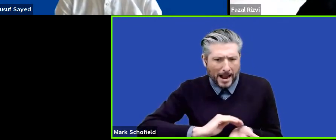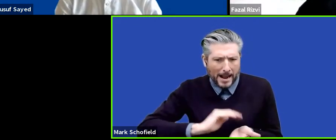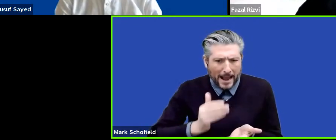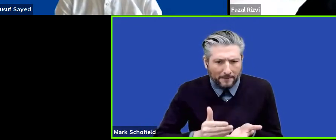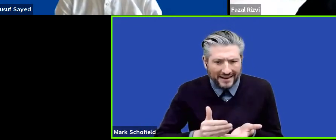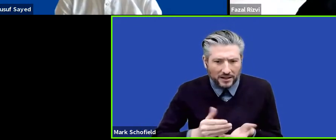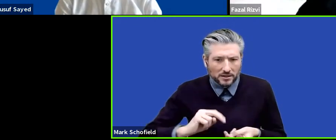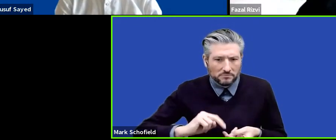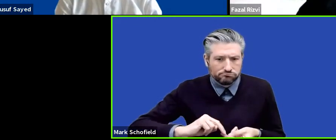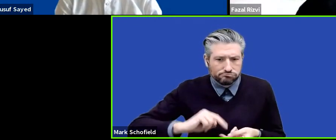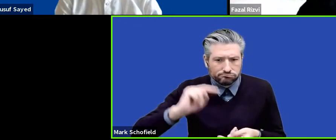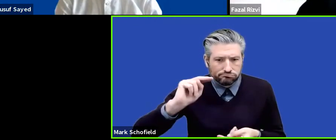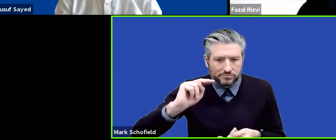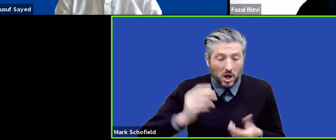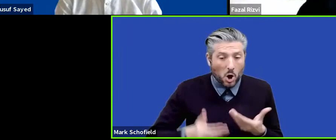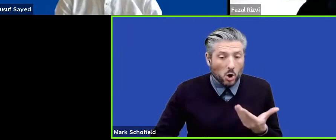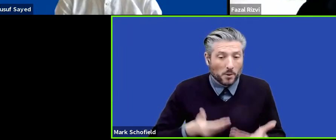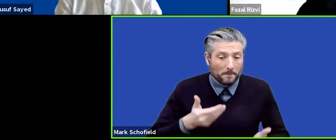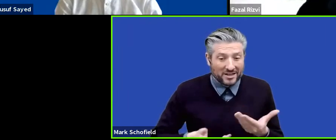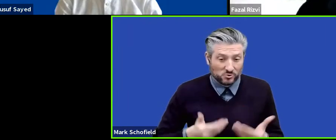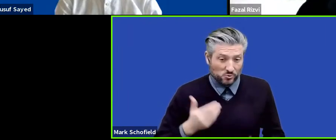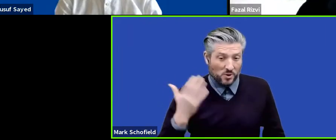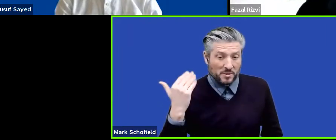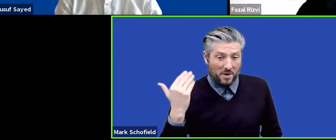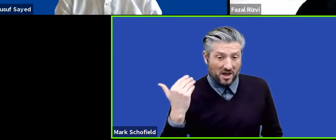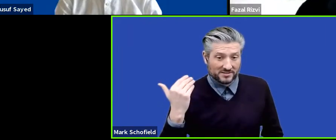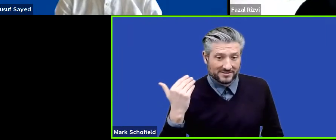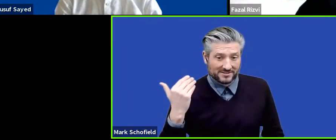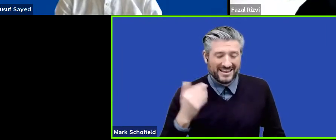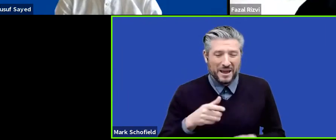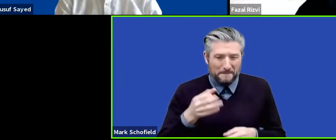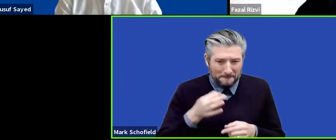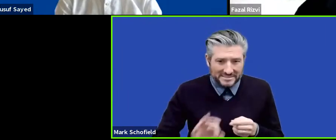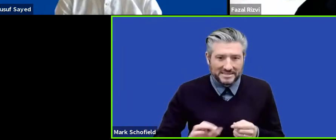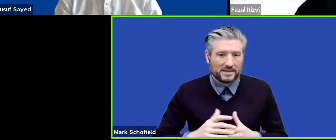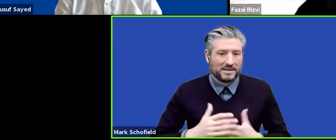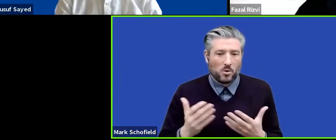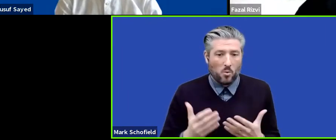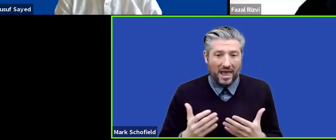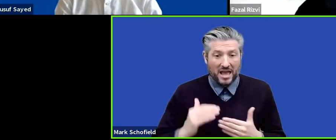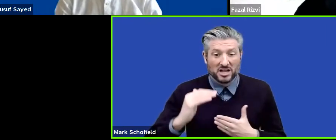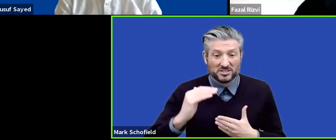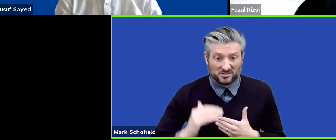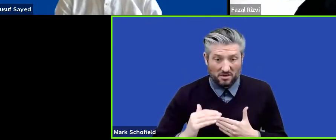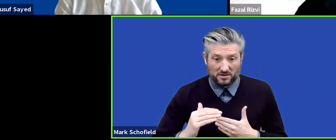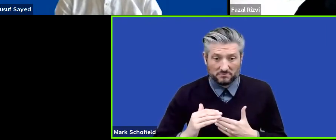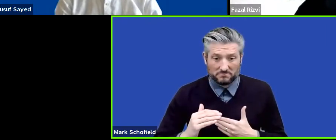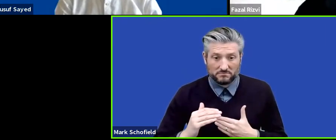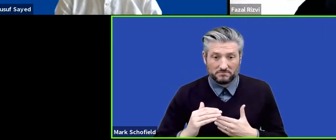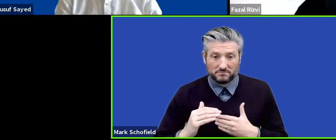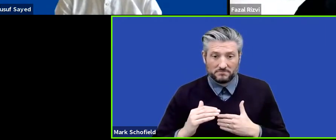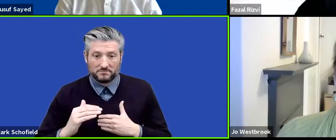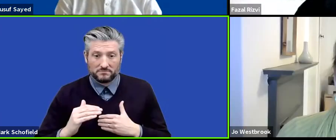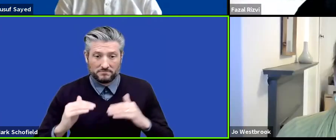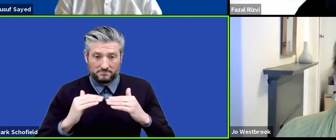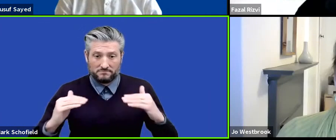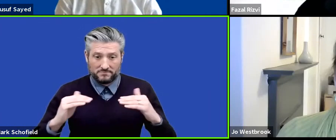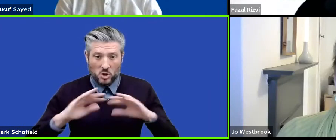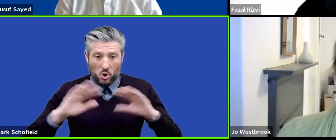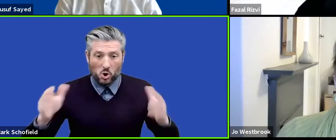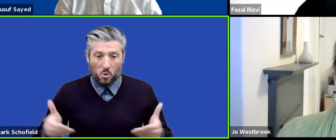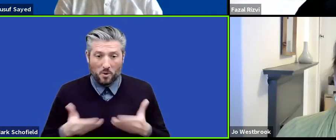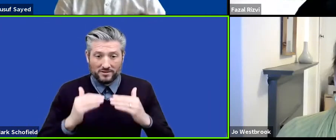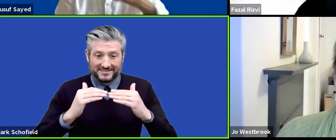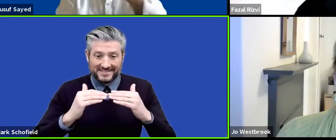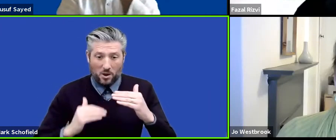they had in the past, especially in the developing world. So it's important for us to look at Microwire and